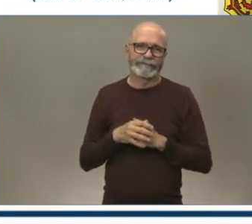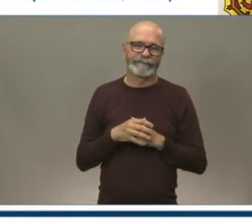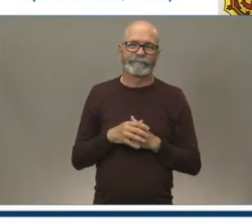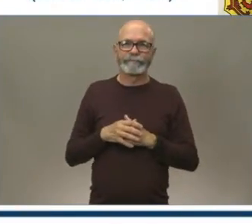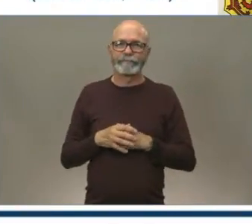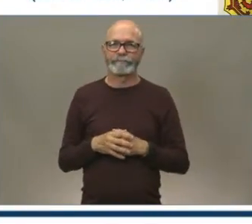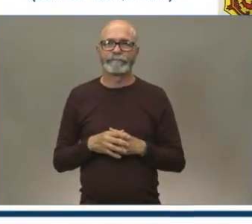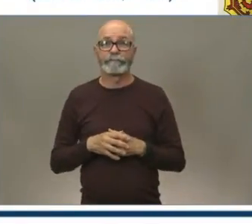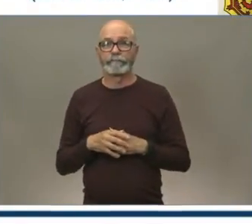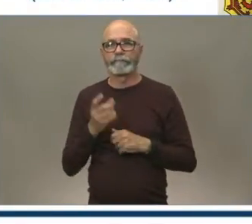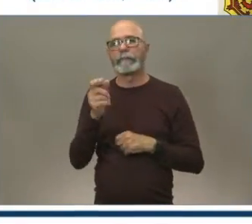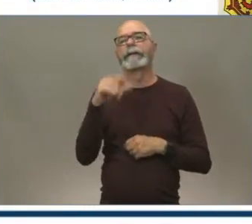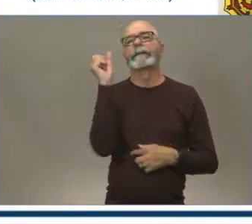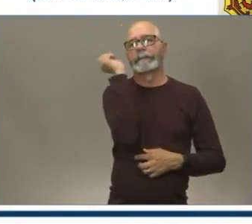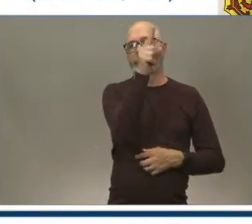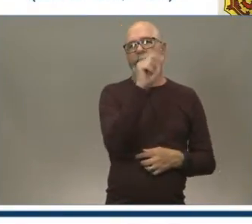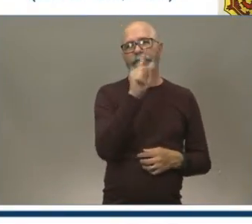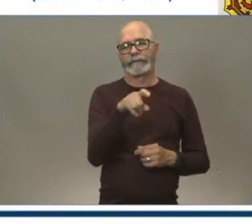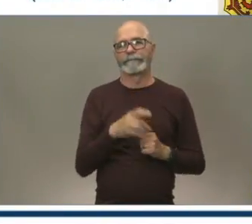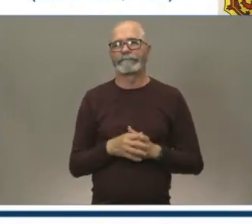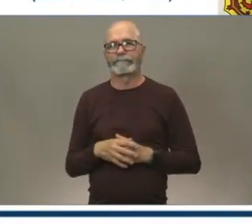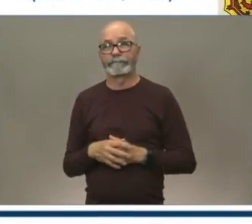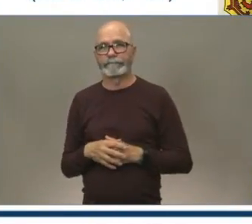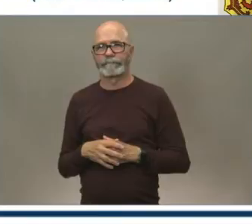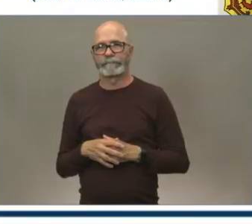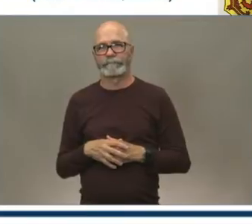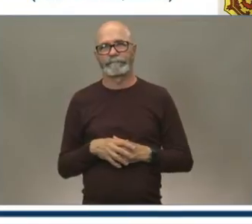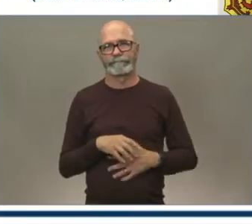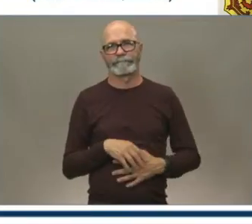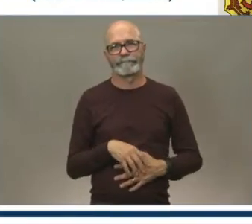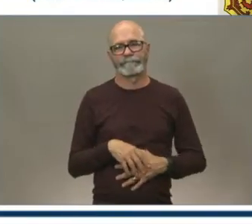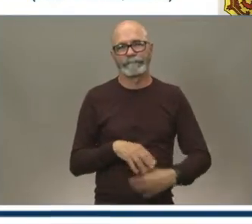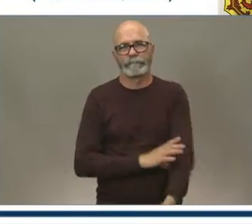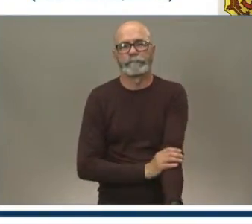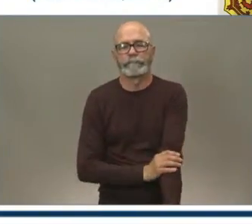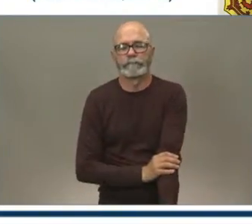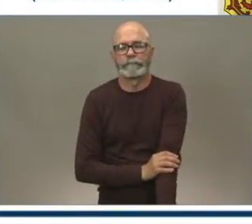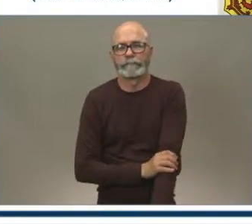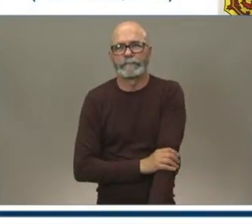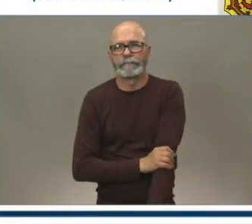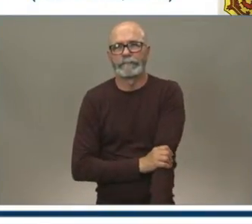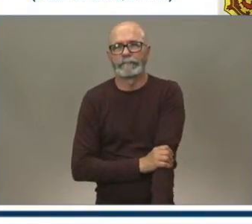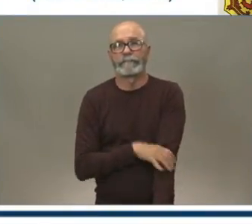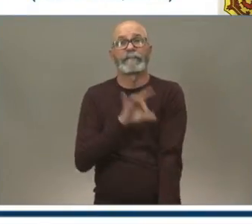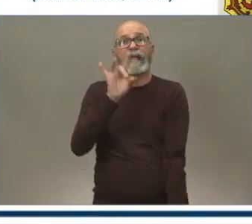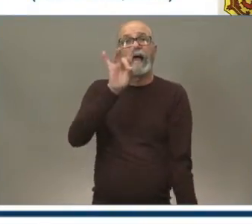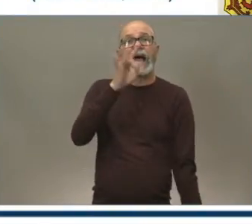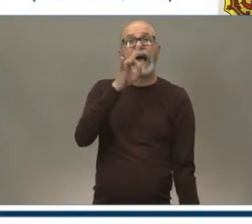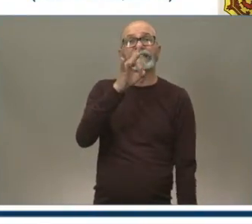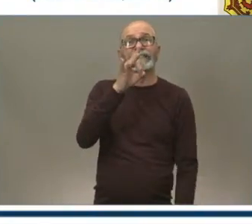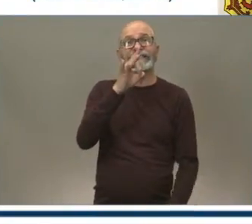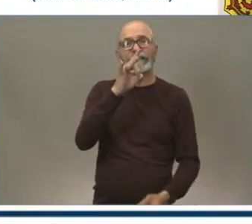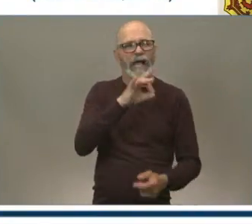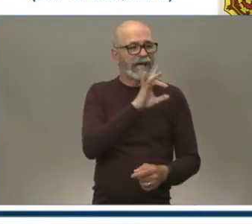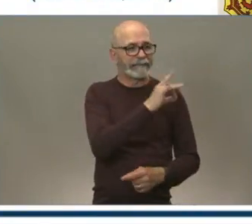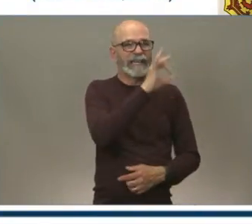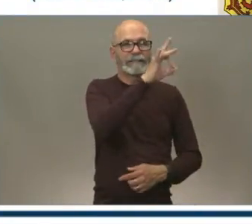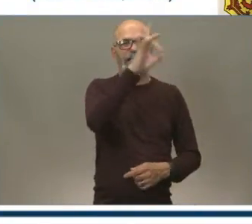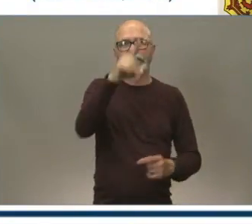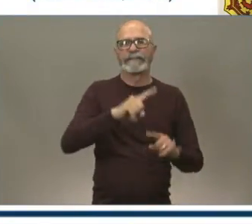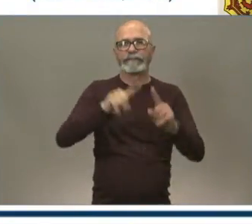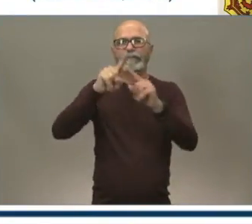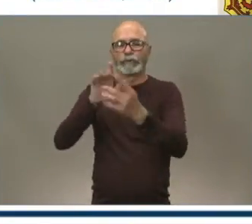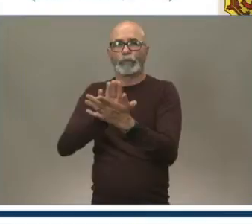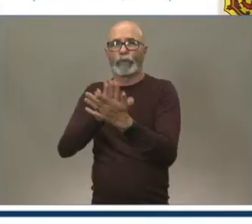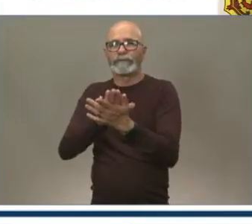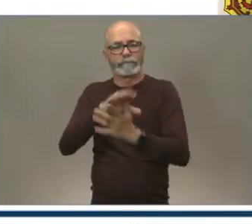We know that there were 8 COVID cases at 8 different schools in HRM in just 72 hours. I understand that,